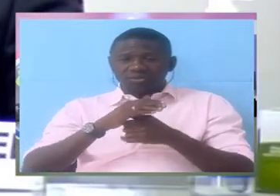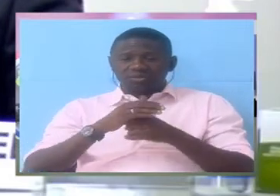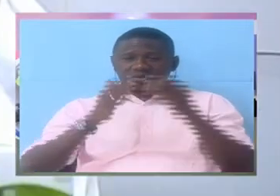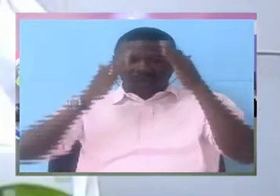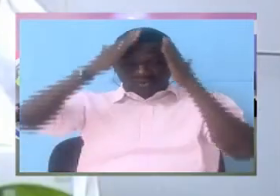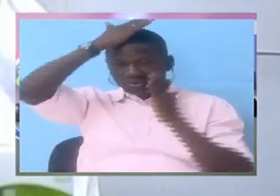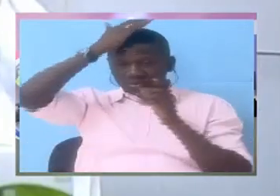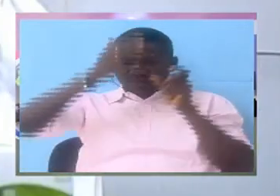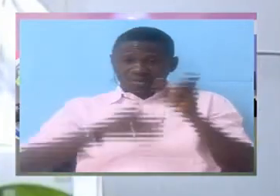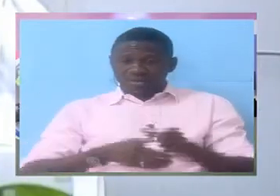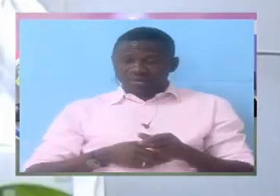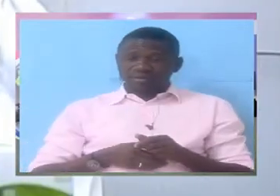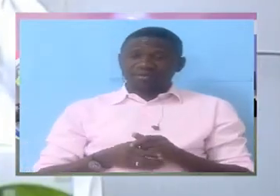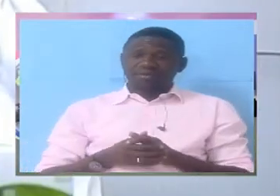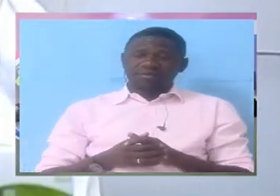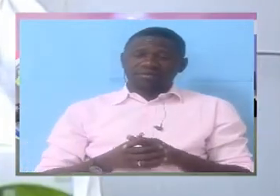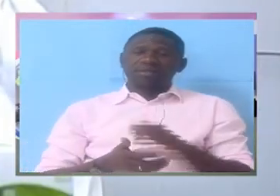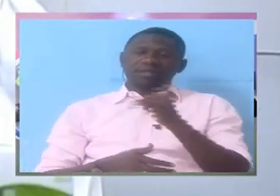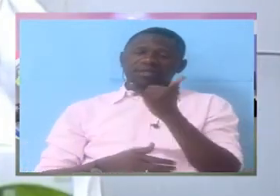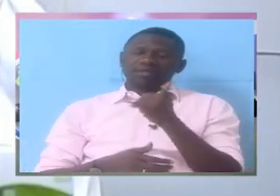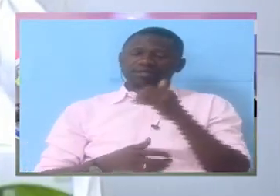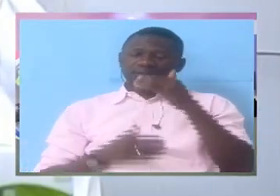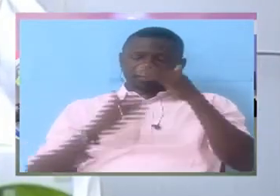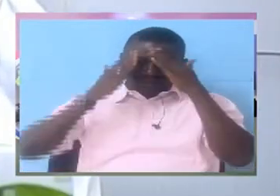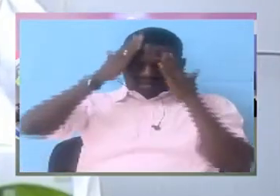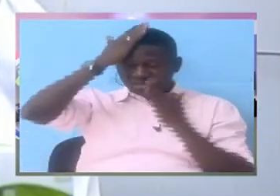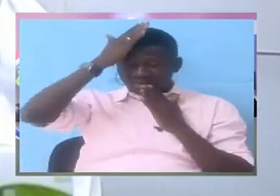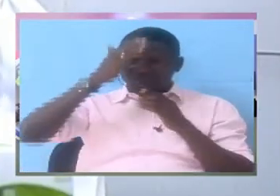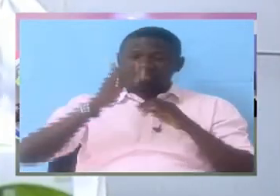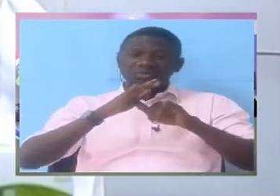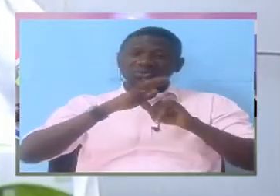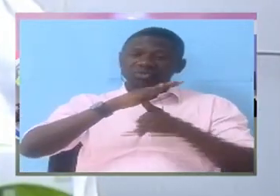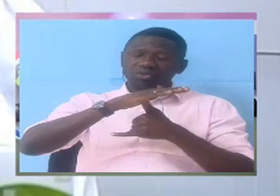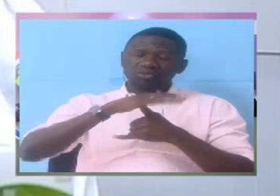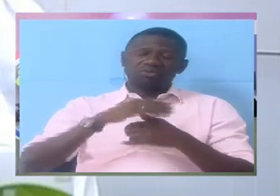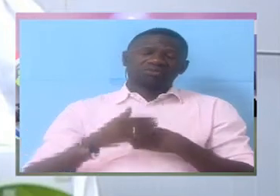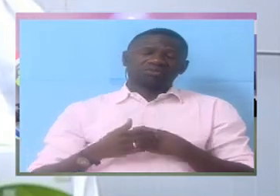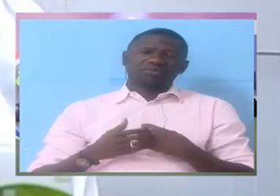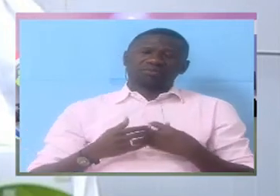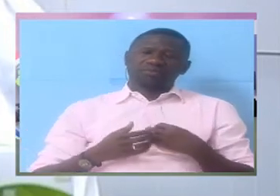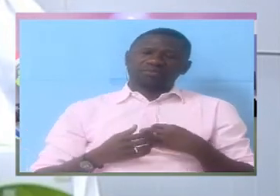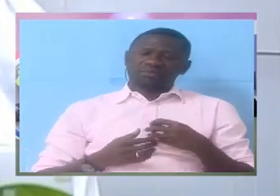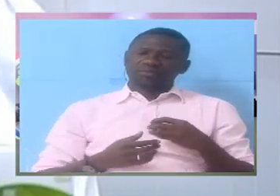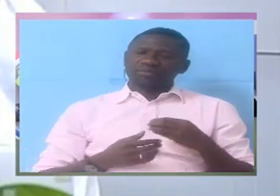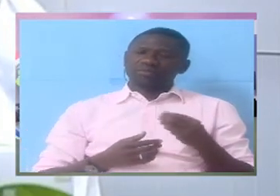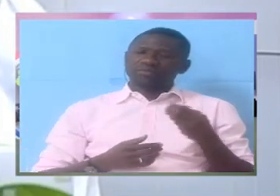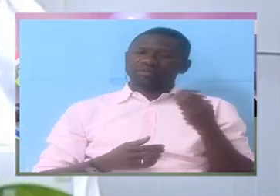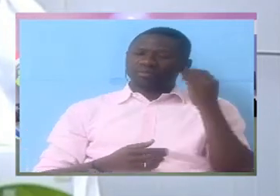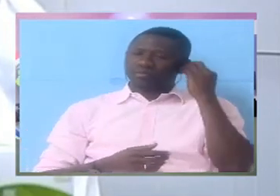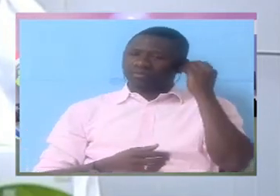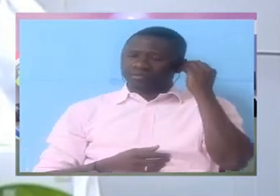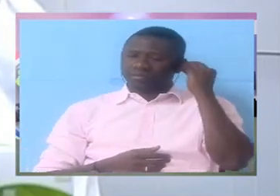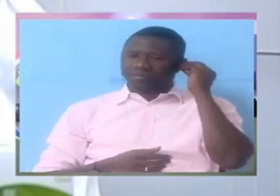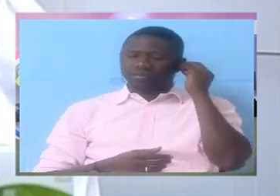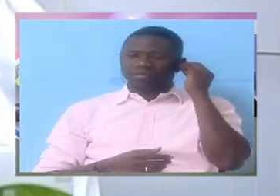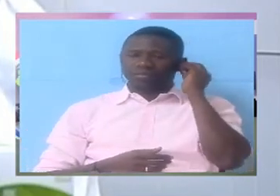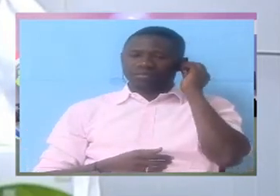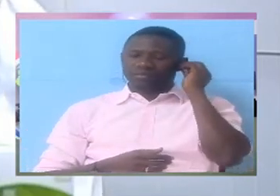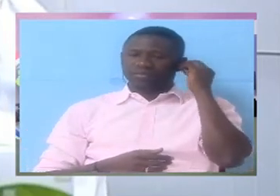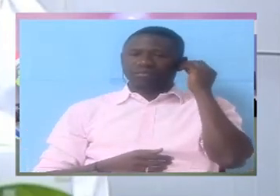malle. These are junior officers, yes. Ah, ilmu din soldier dindi malle. These are junior officers. Ah, soldier olu men na palaso be du